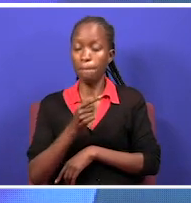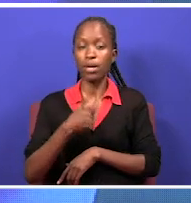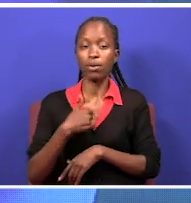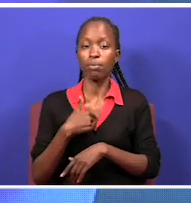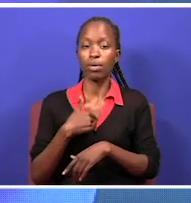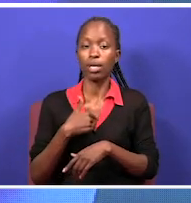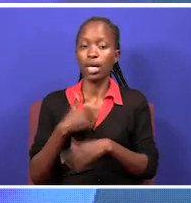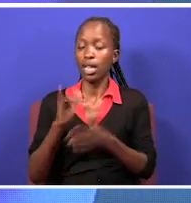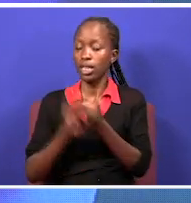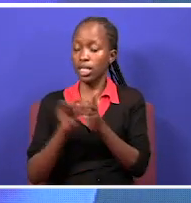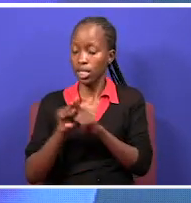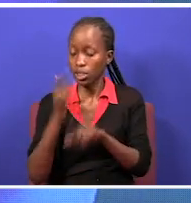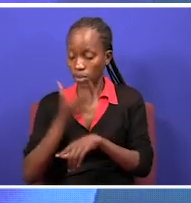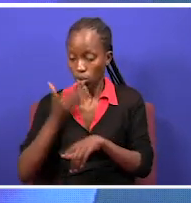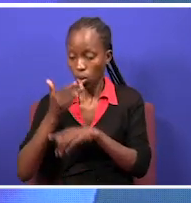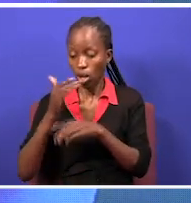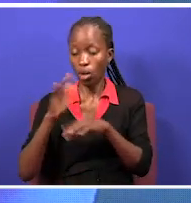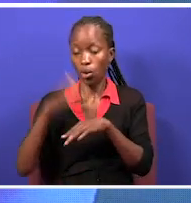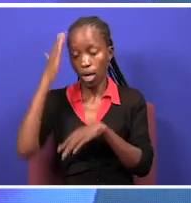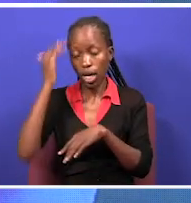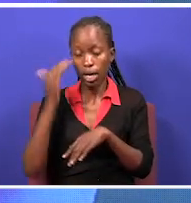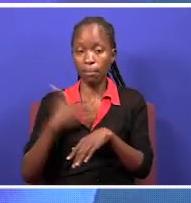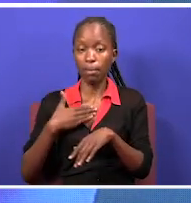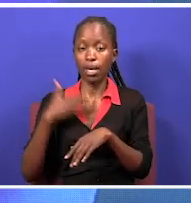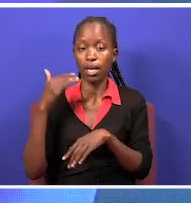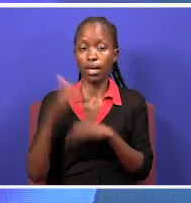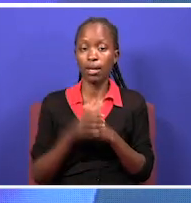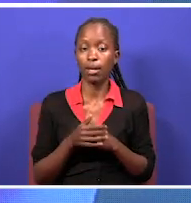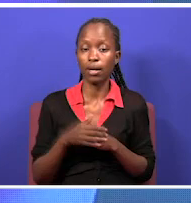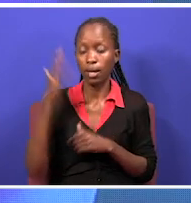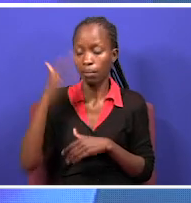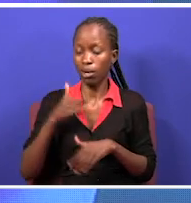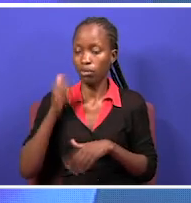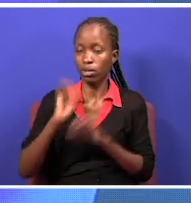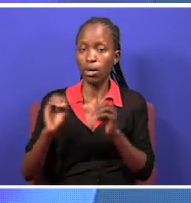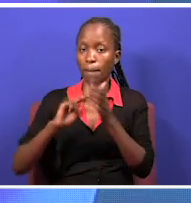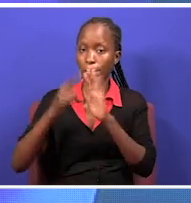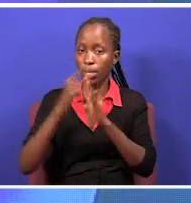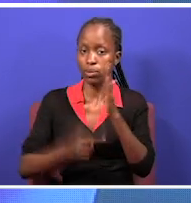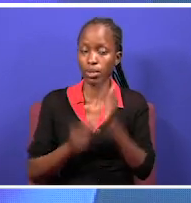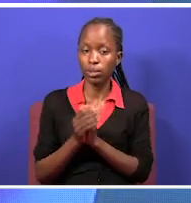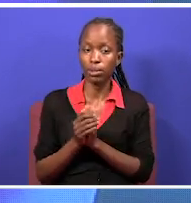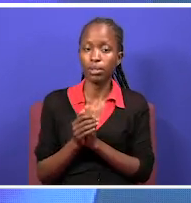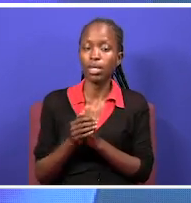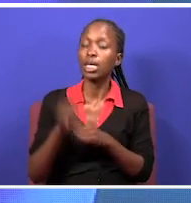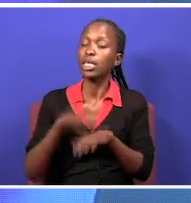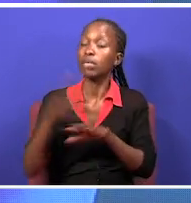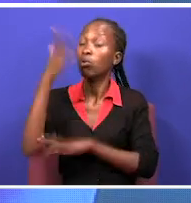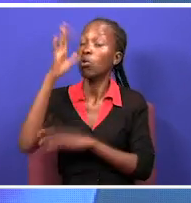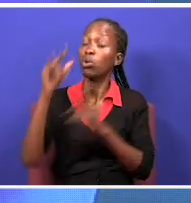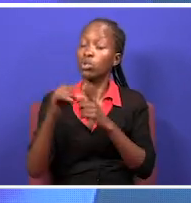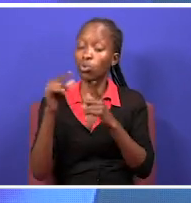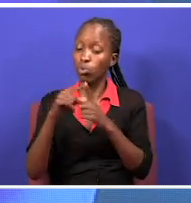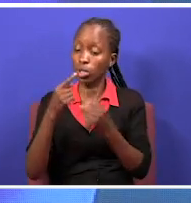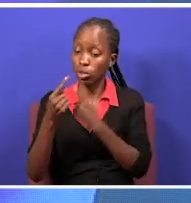is oil on my head. My head will not refuse it. Meaning, when the word of God